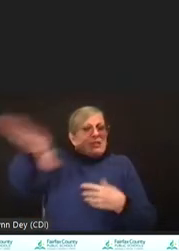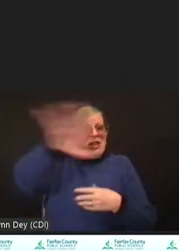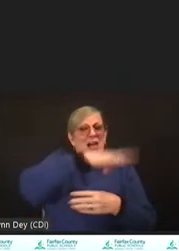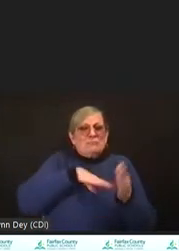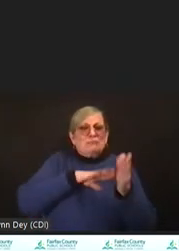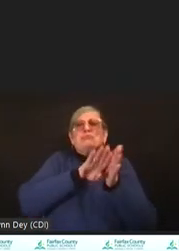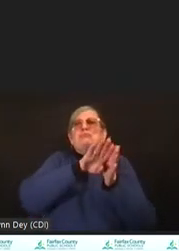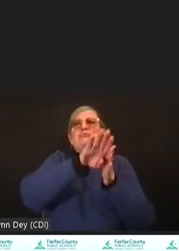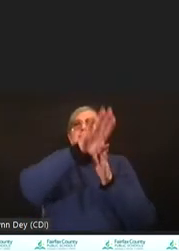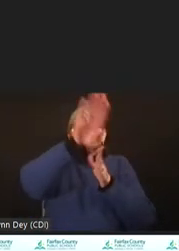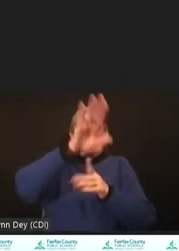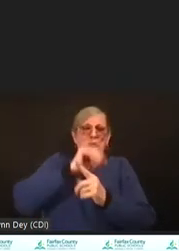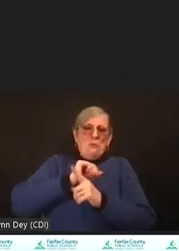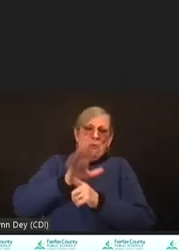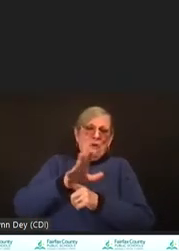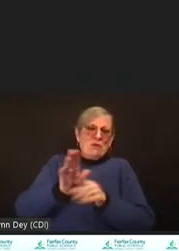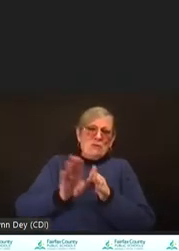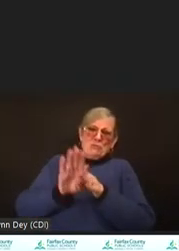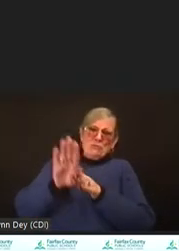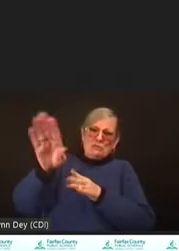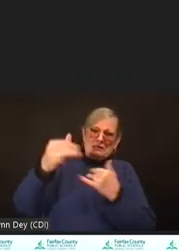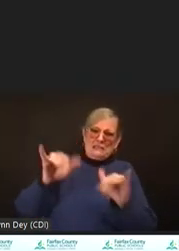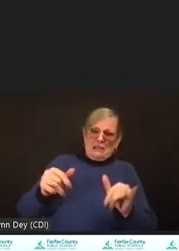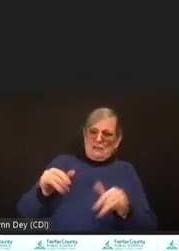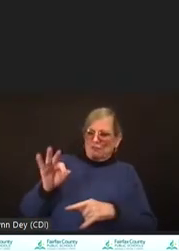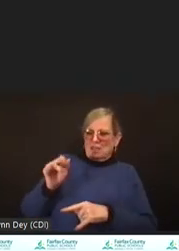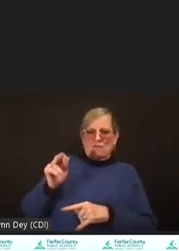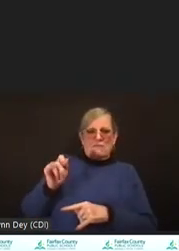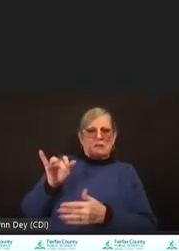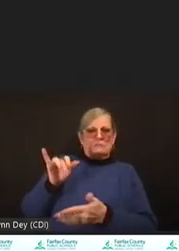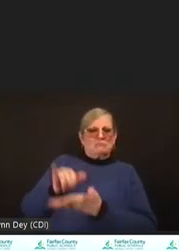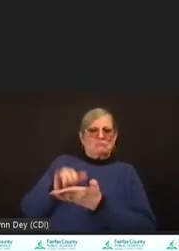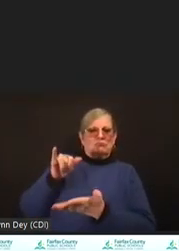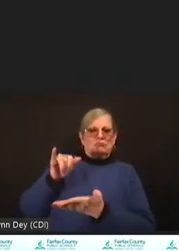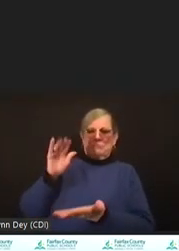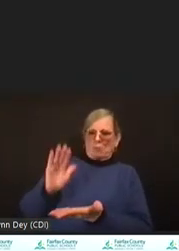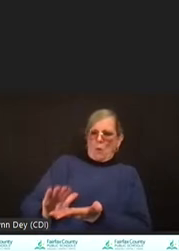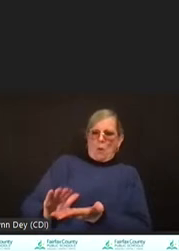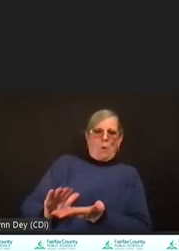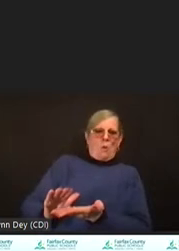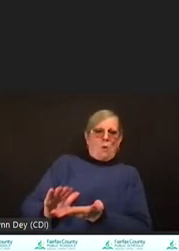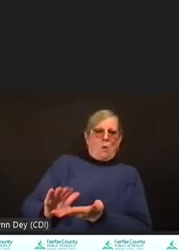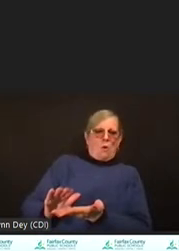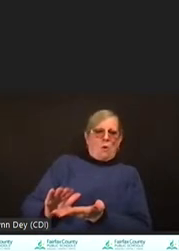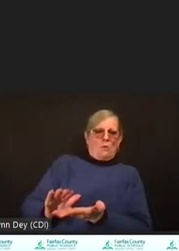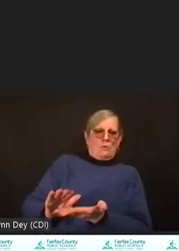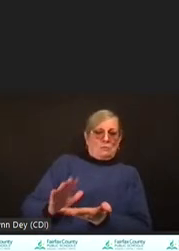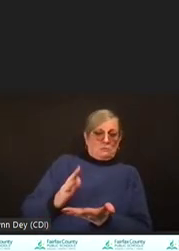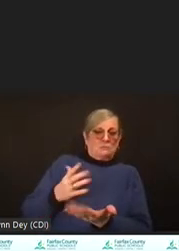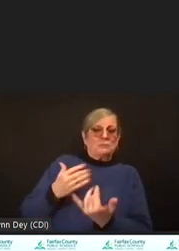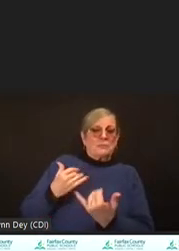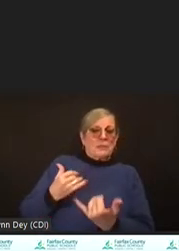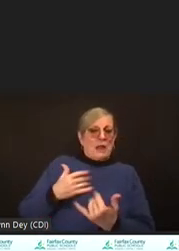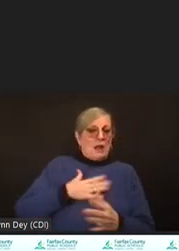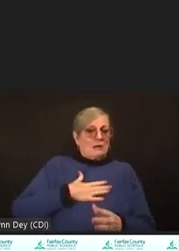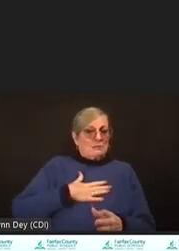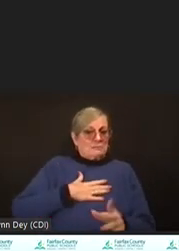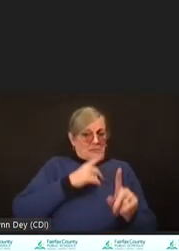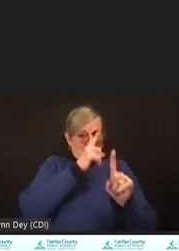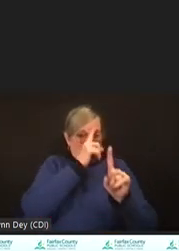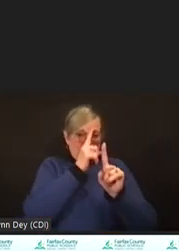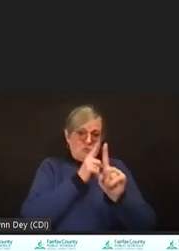we're encouraged, as Dr. Brabrand said, for a time when our transmission would decrease and we would be able to make some